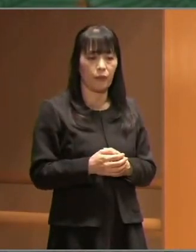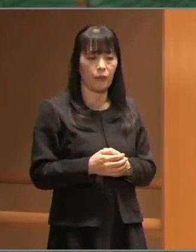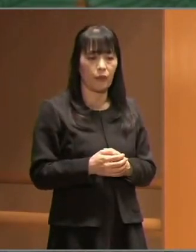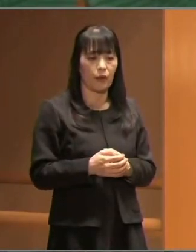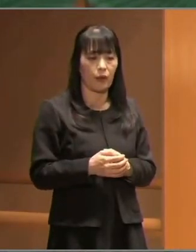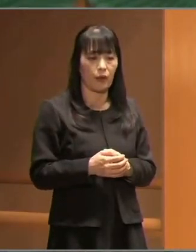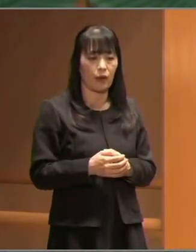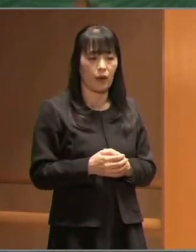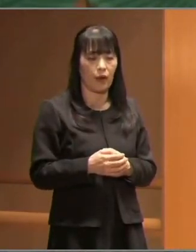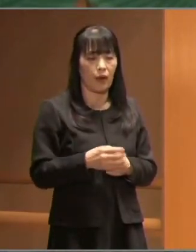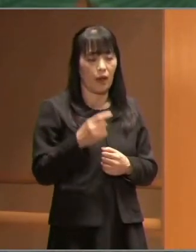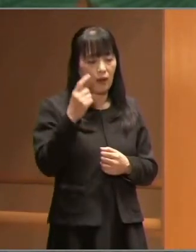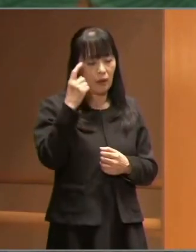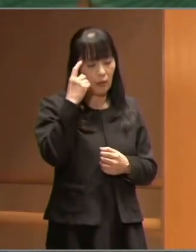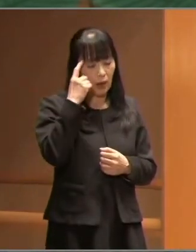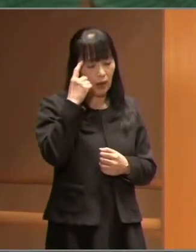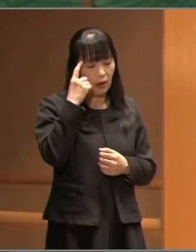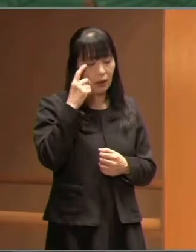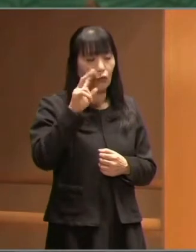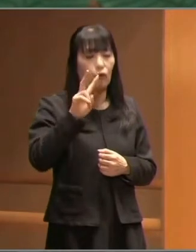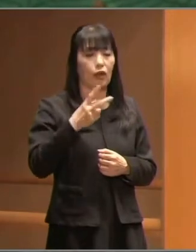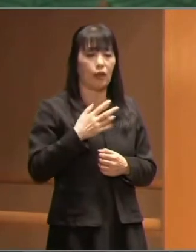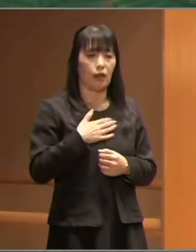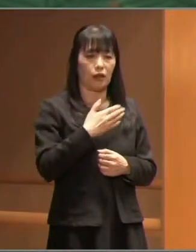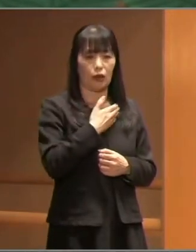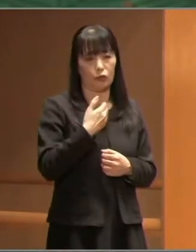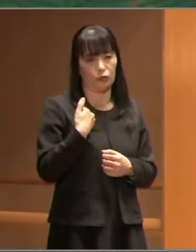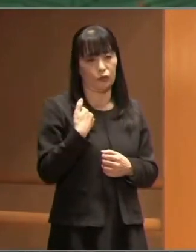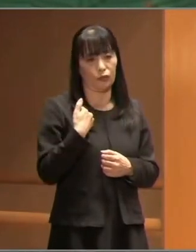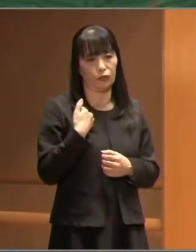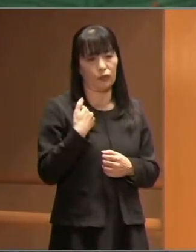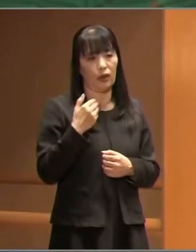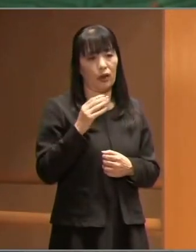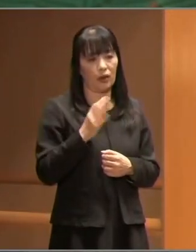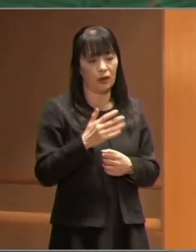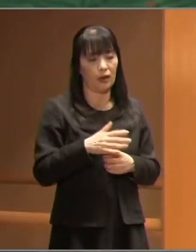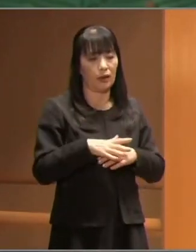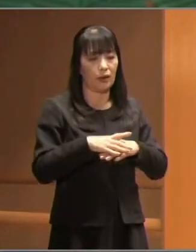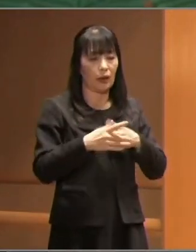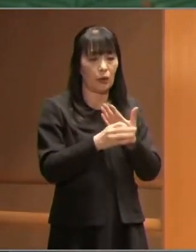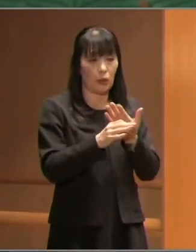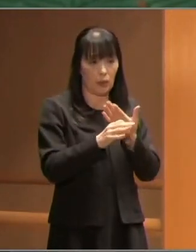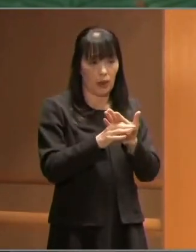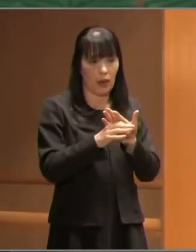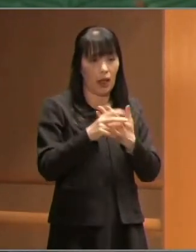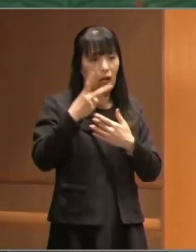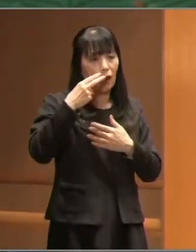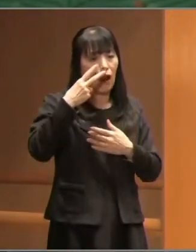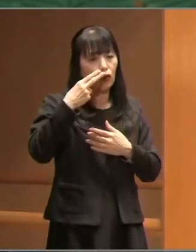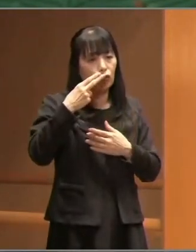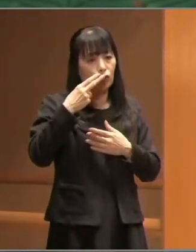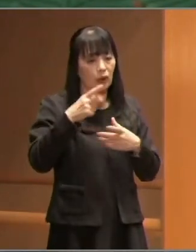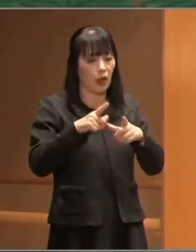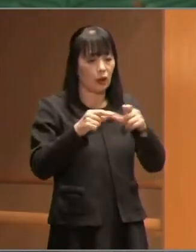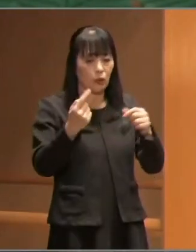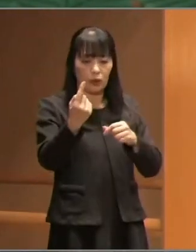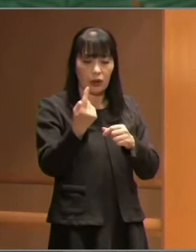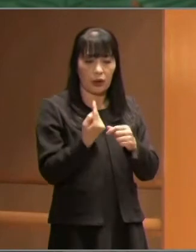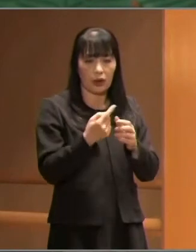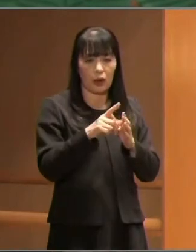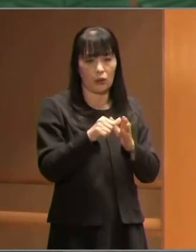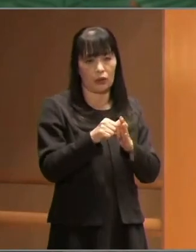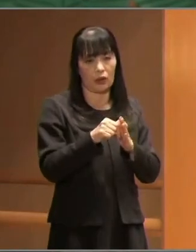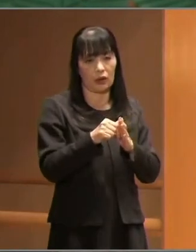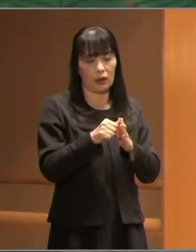organic. I can understand it theoretically, because when glass came into Japan, people were